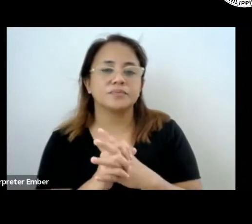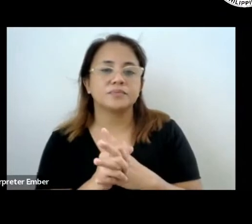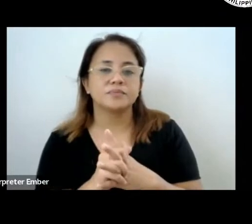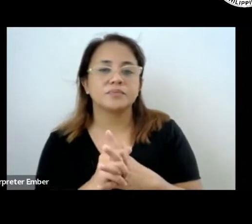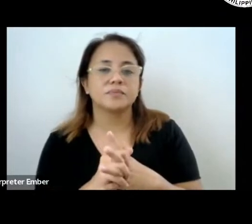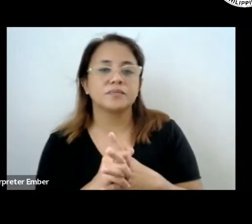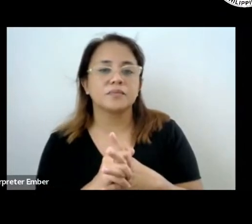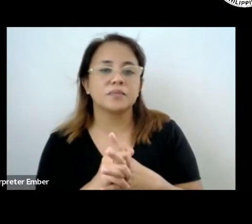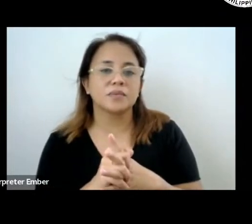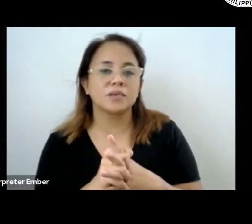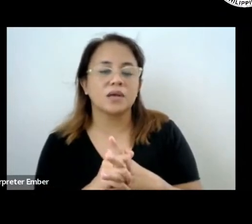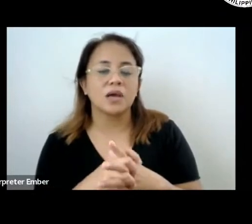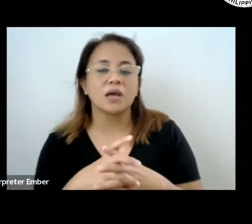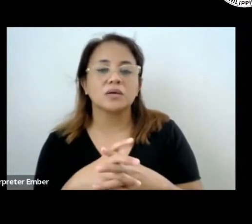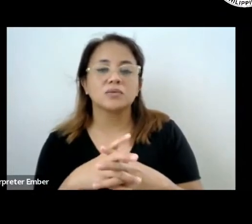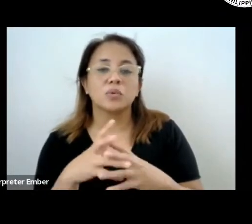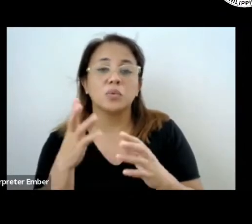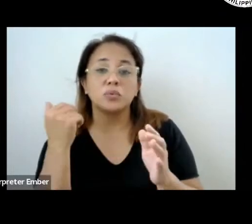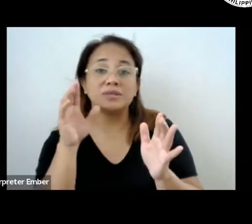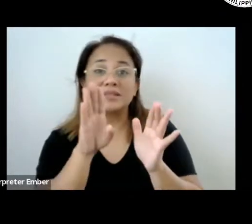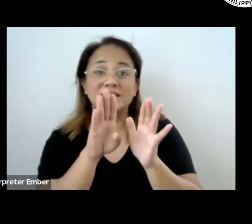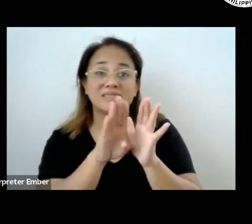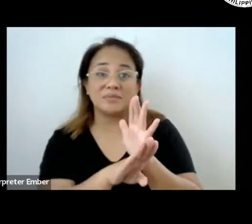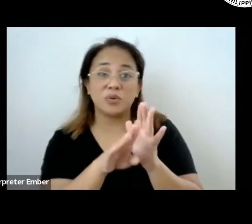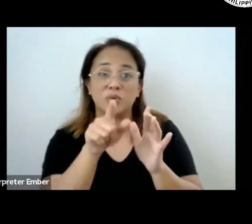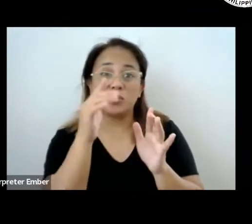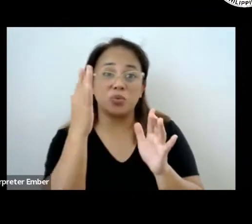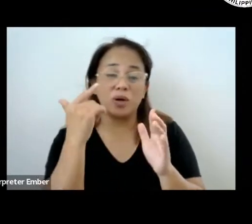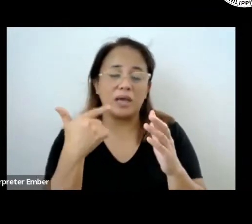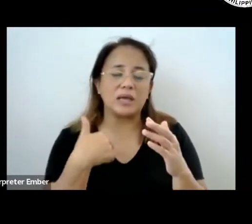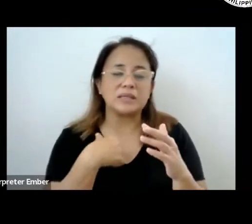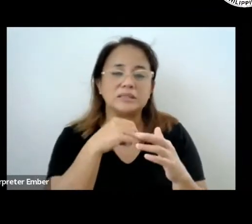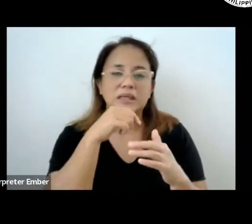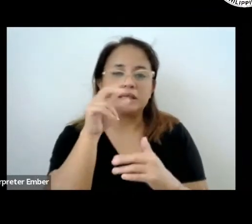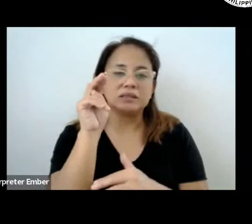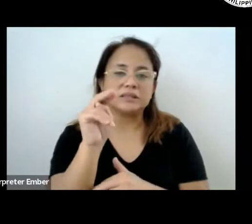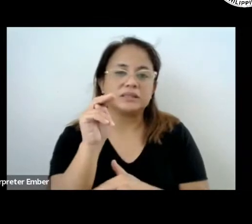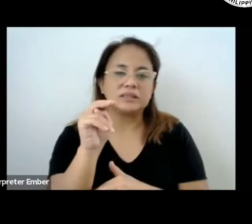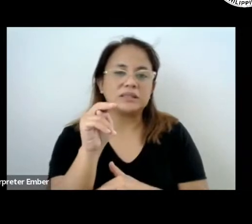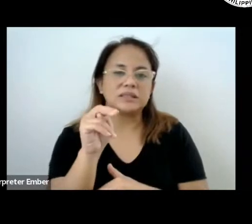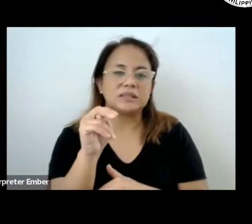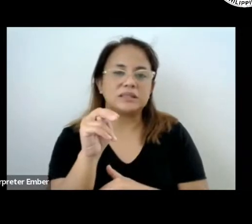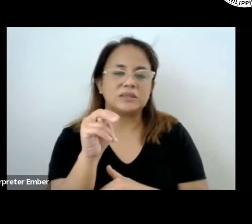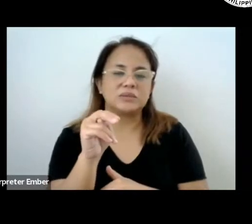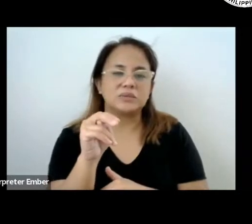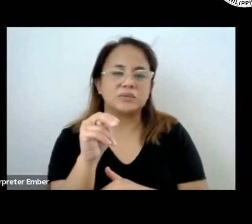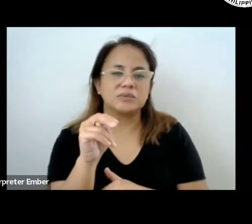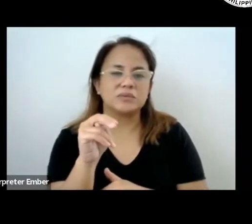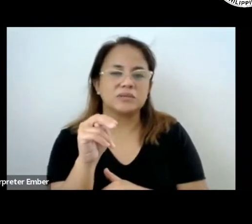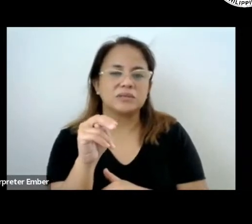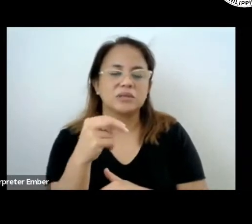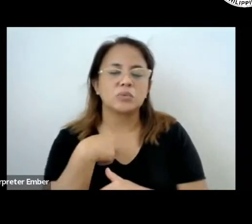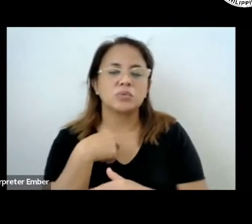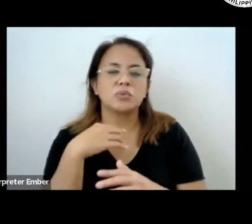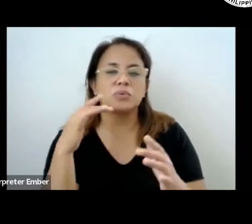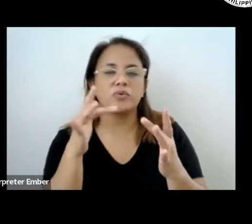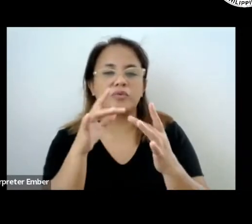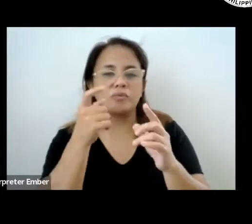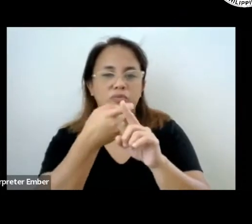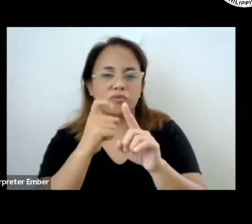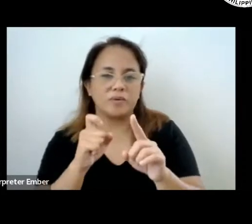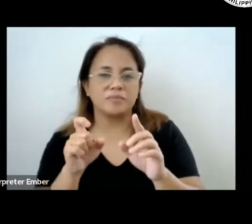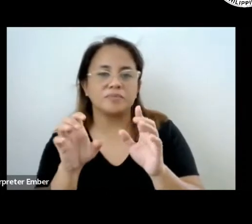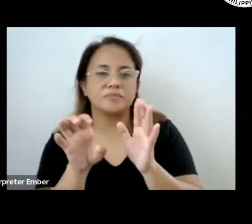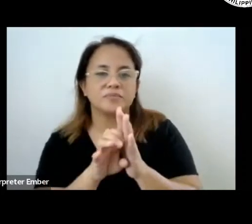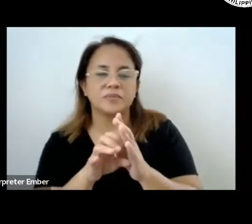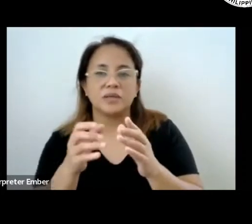and they're cheaper, Mr. Chair, because you do not have to actually do the infra of digging, because they will just connect from the